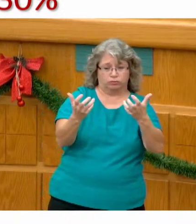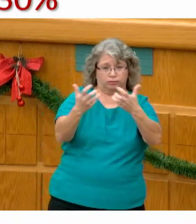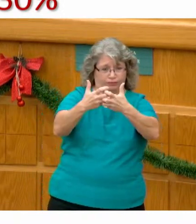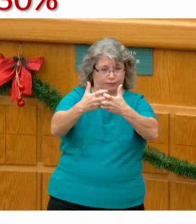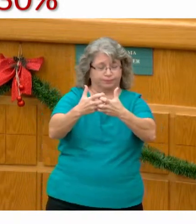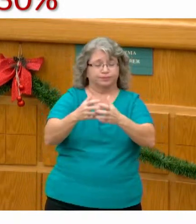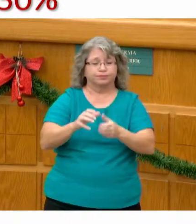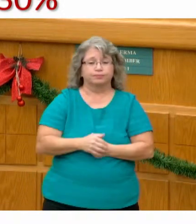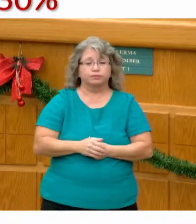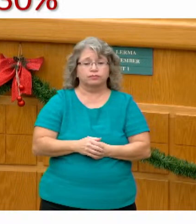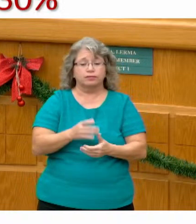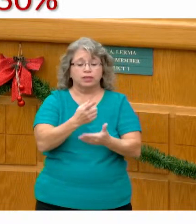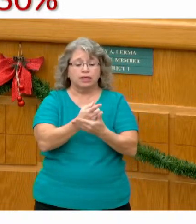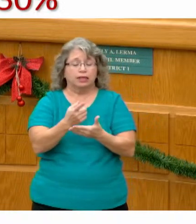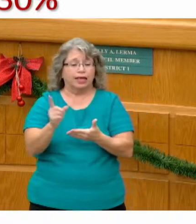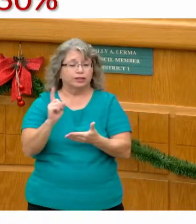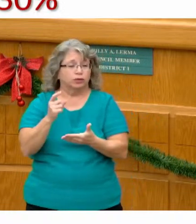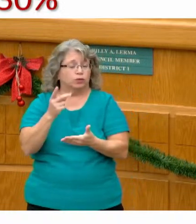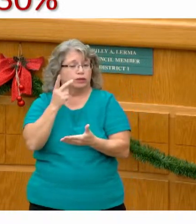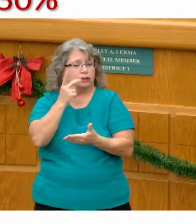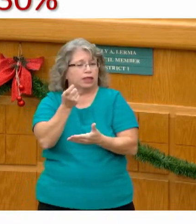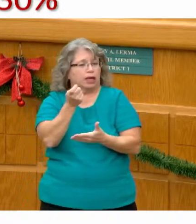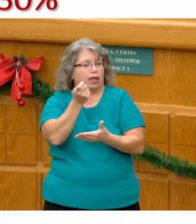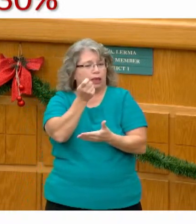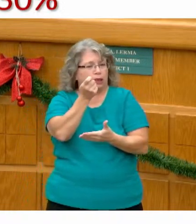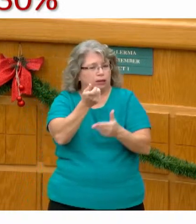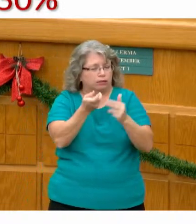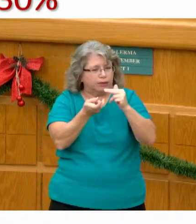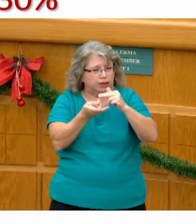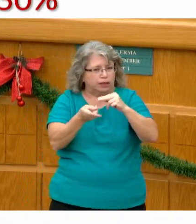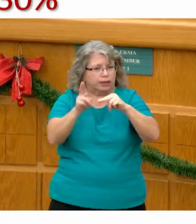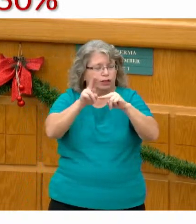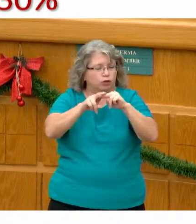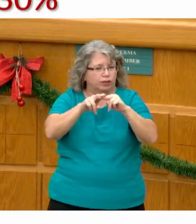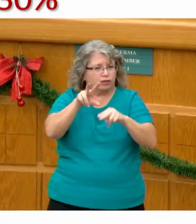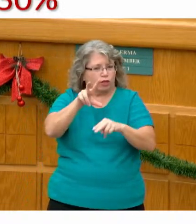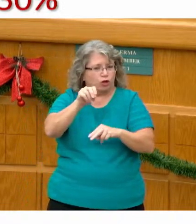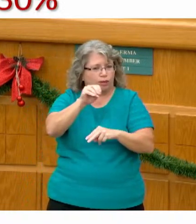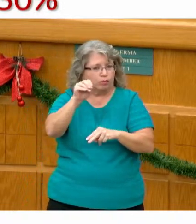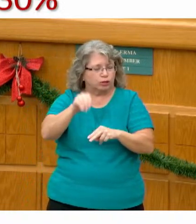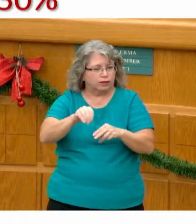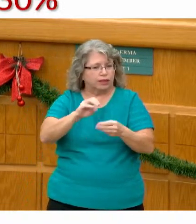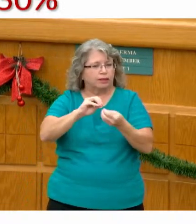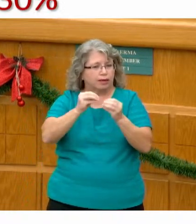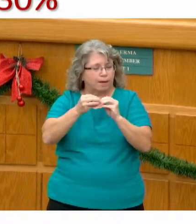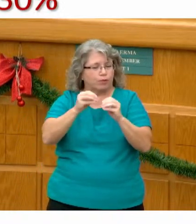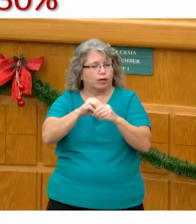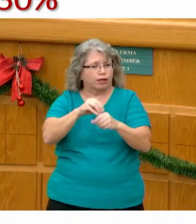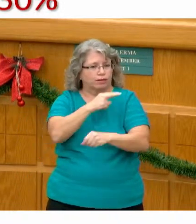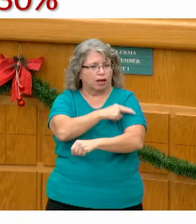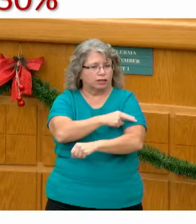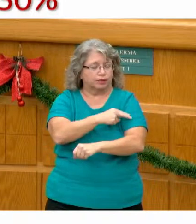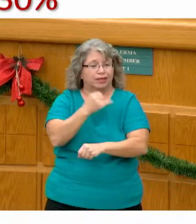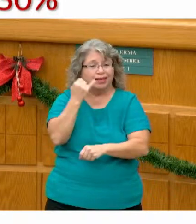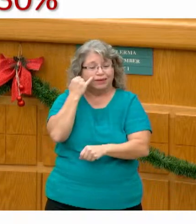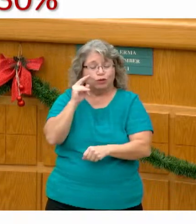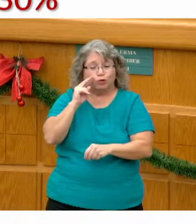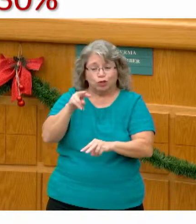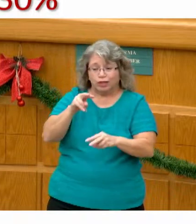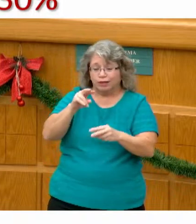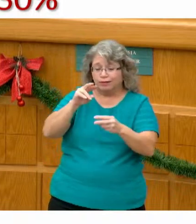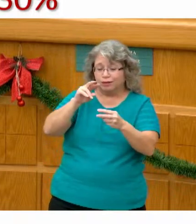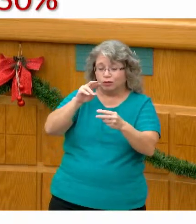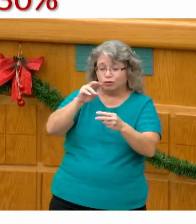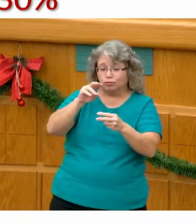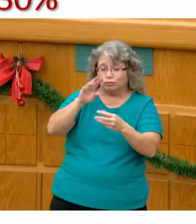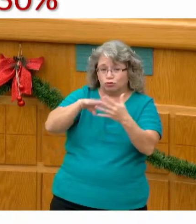week, we're seeing a little bit of an increase in hospitalizations, an increase of 30%. If you look at the graphic, it's a very small number, but